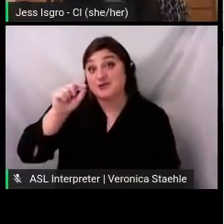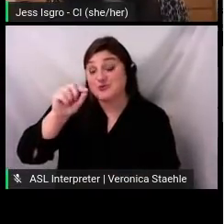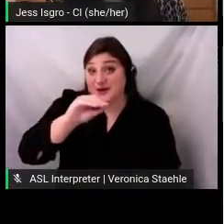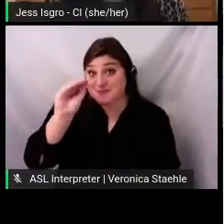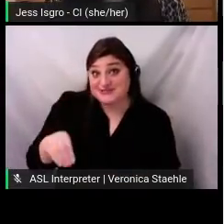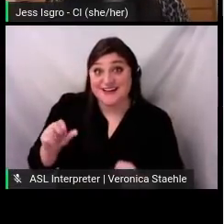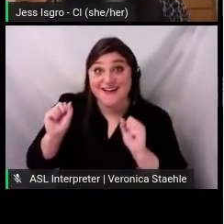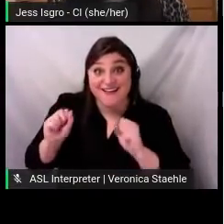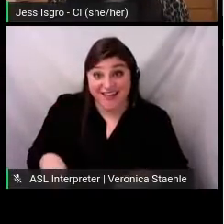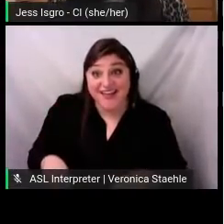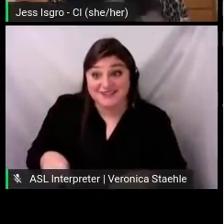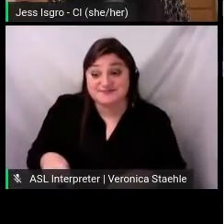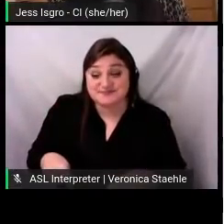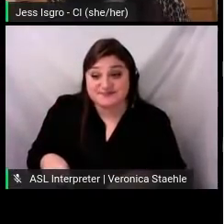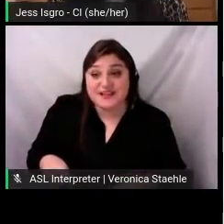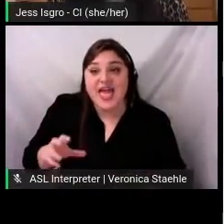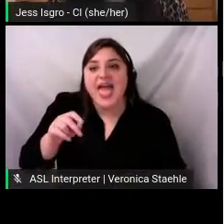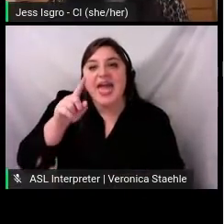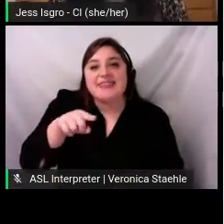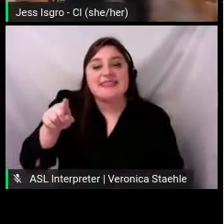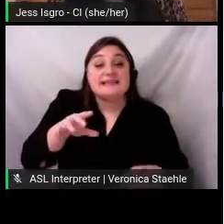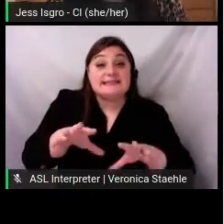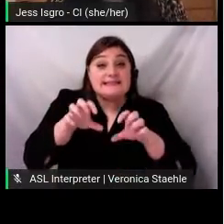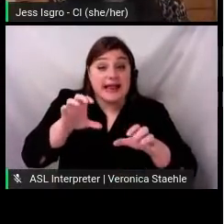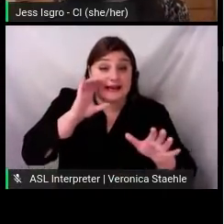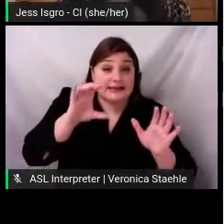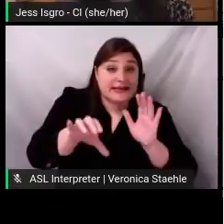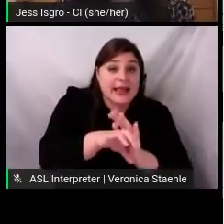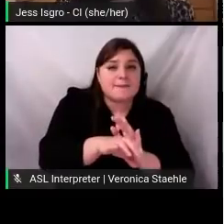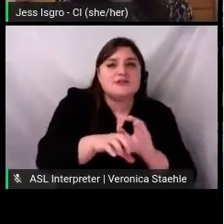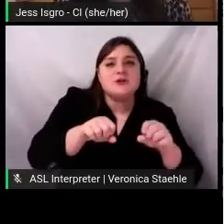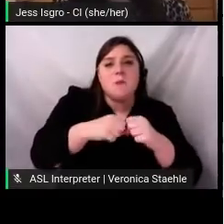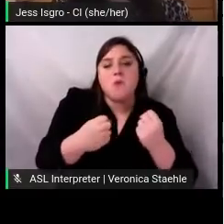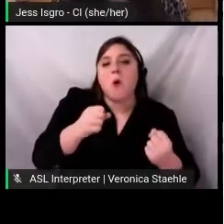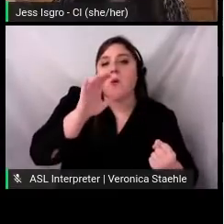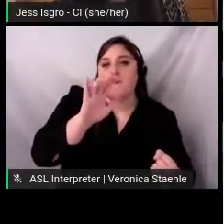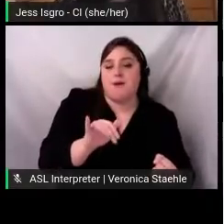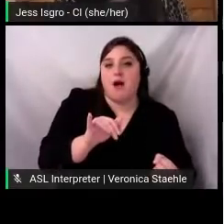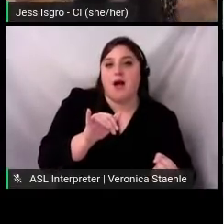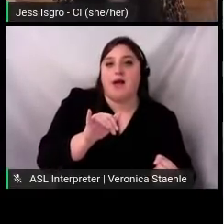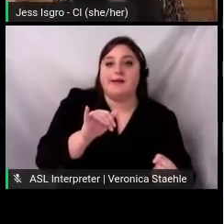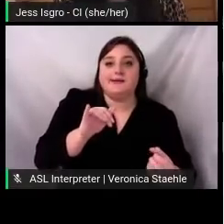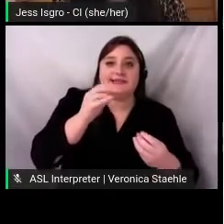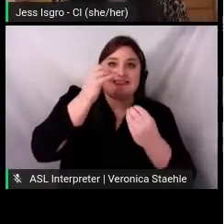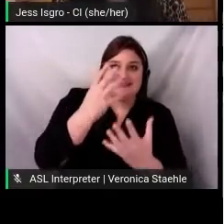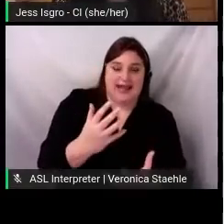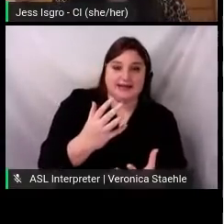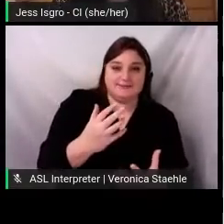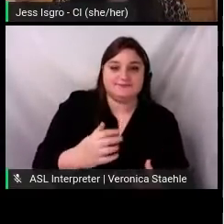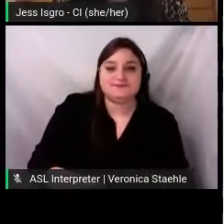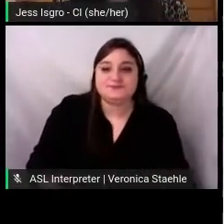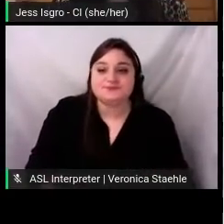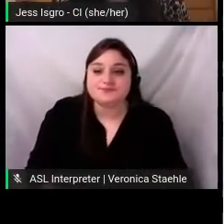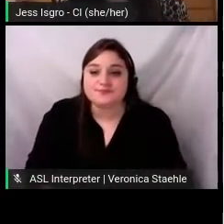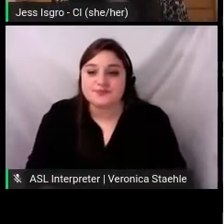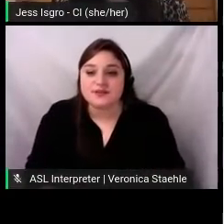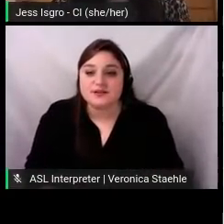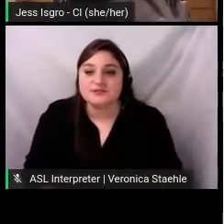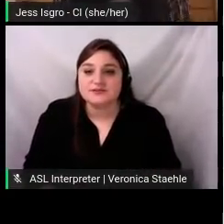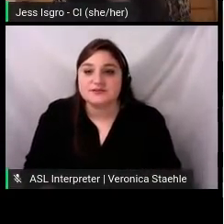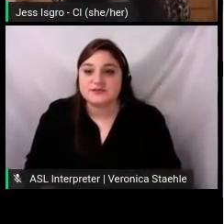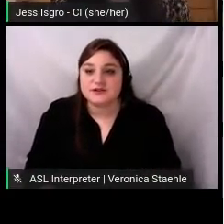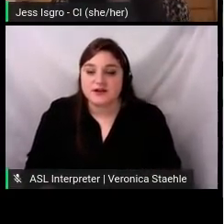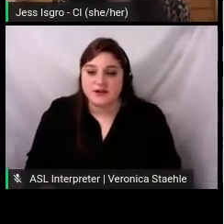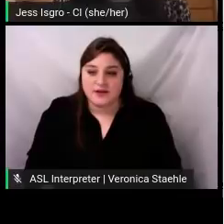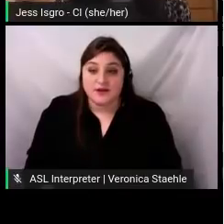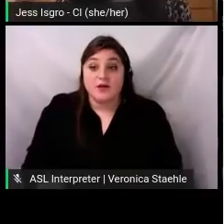these static images are broken up by different content on the days that follow, so that by the next time you get back to a Musician Monday, it